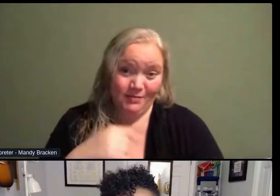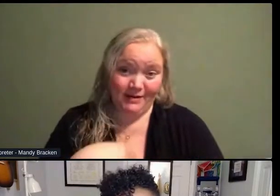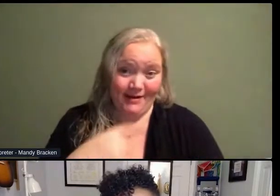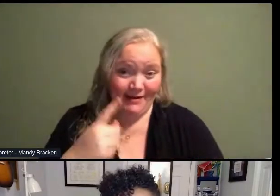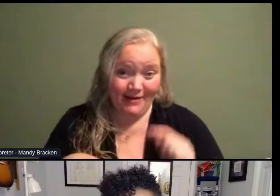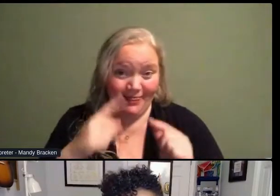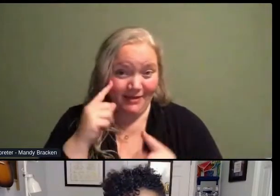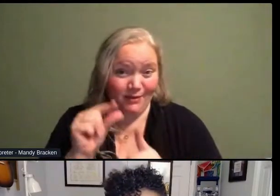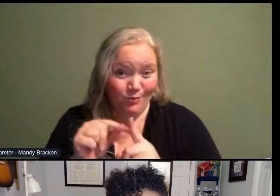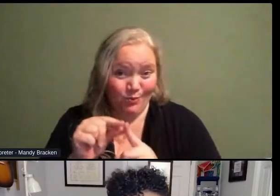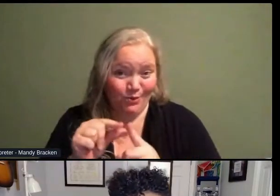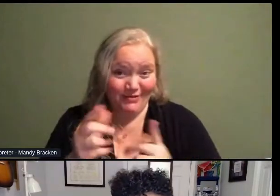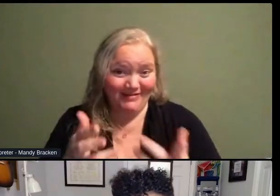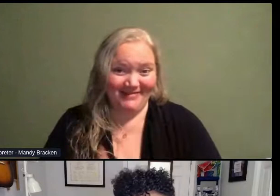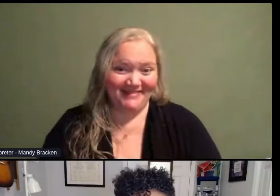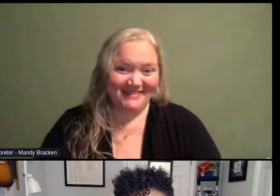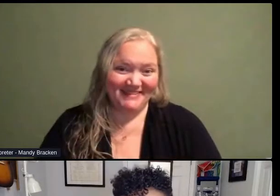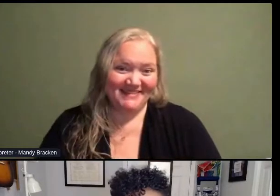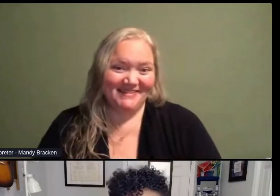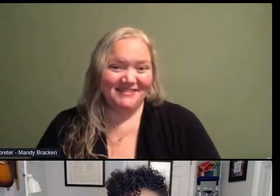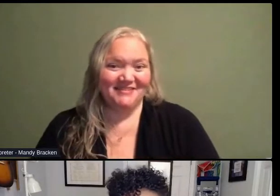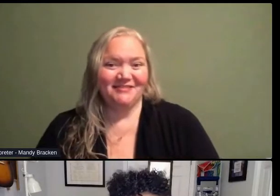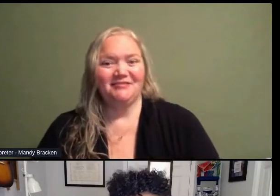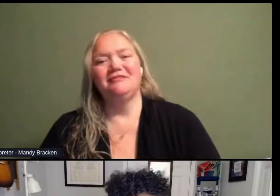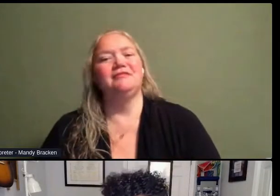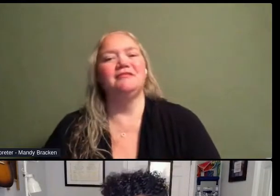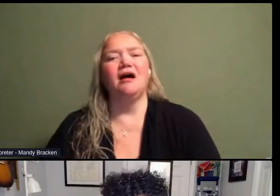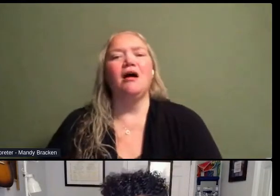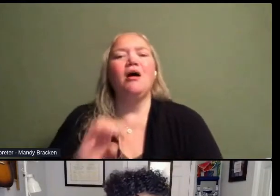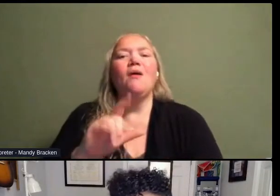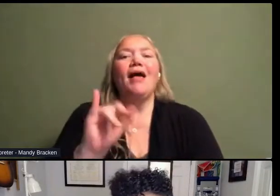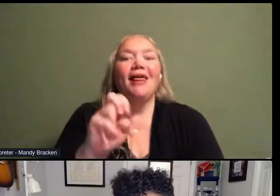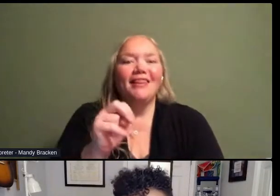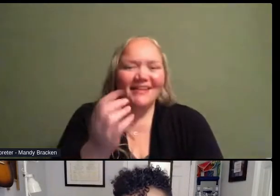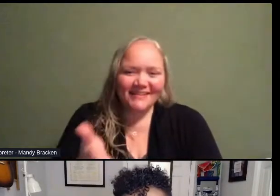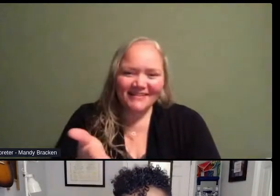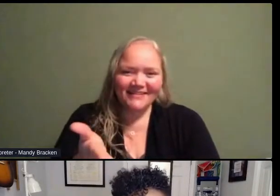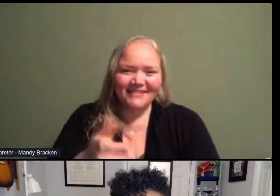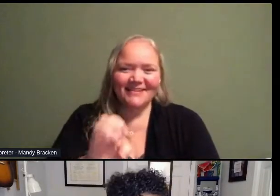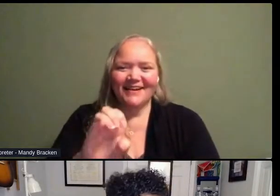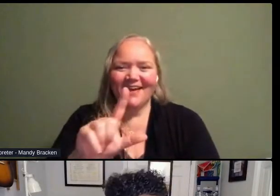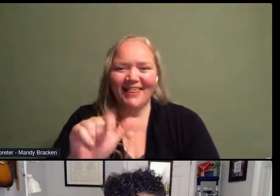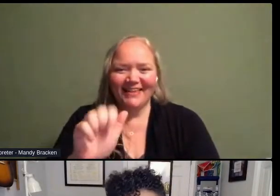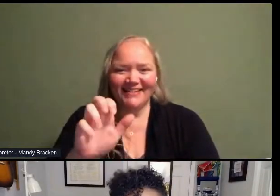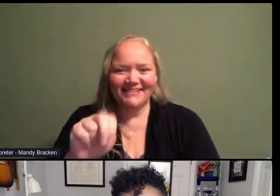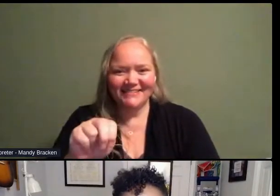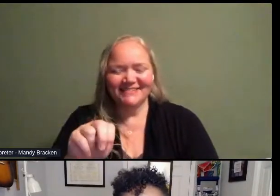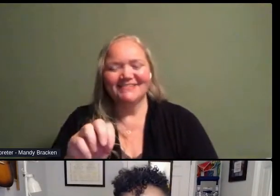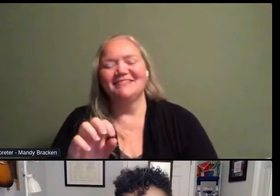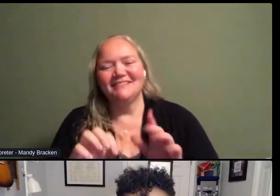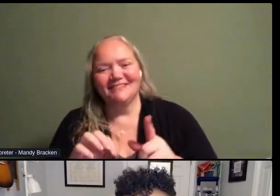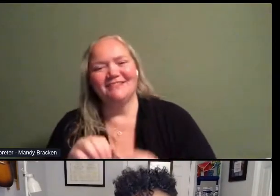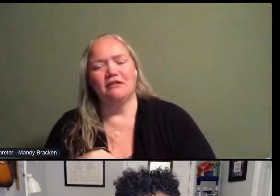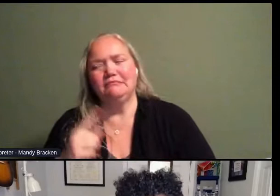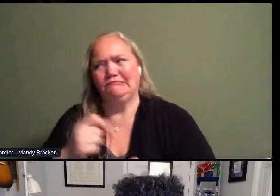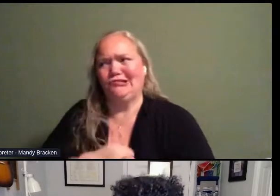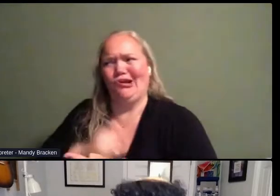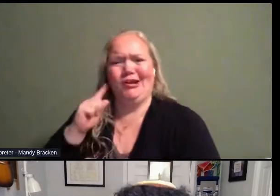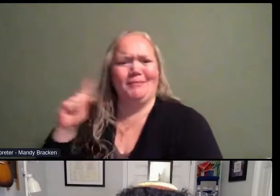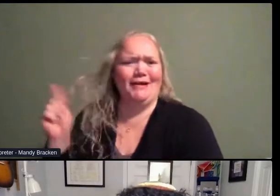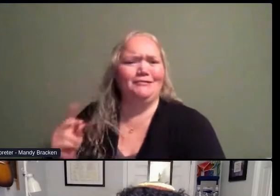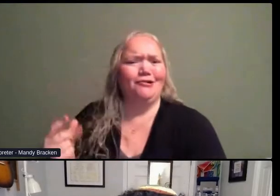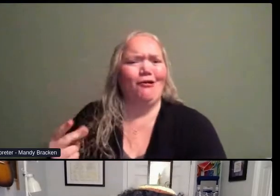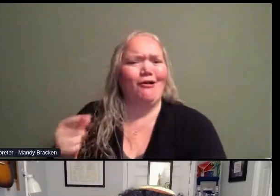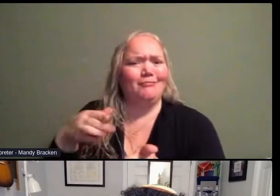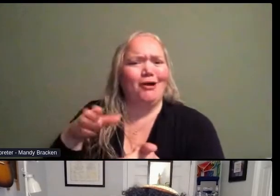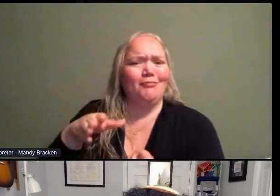you. and Ellen, oh my Hi. God. Hi there. And now my dogs are barking. Anyway, so I have some questions.